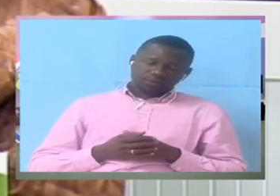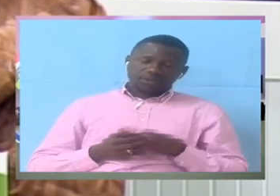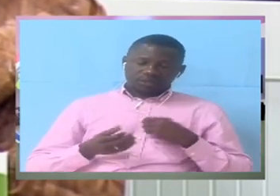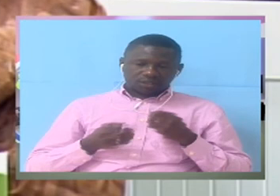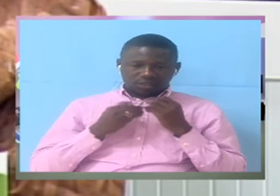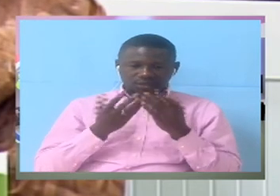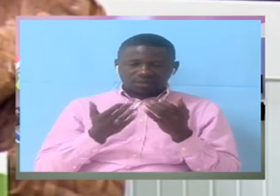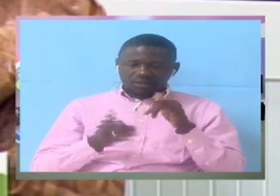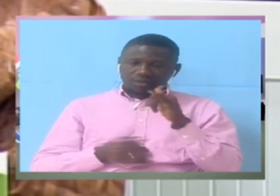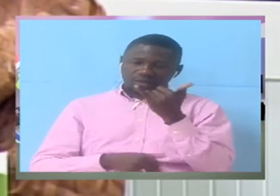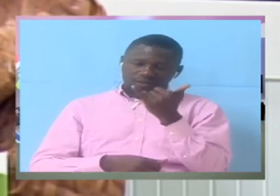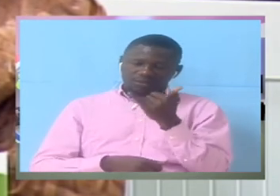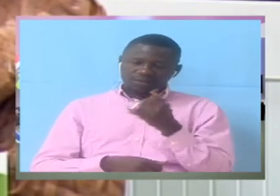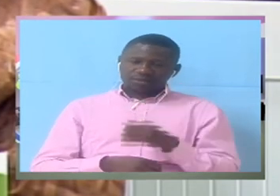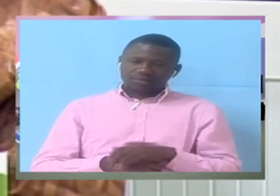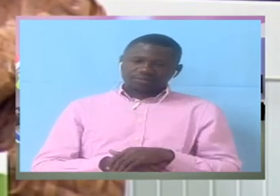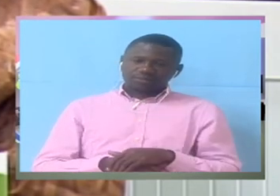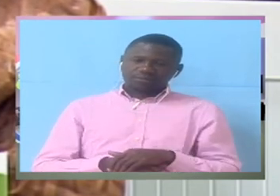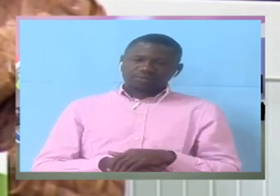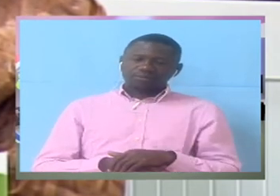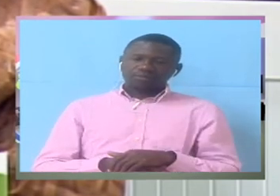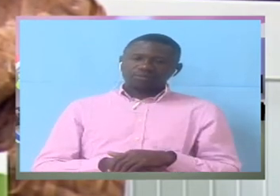said yes. You